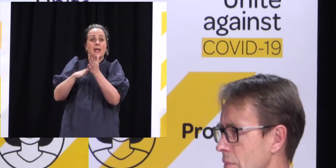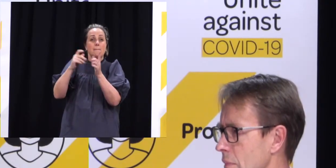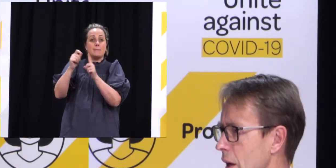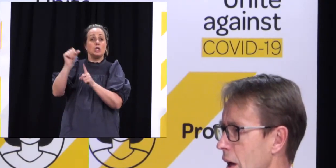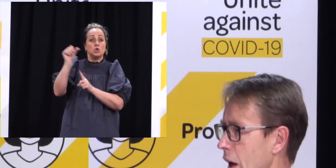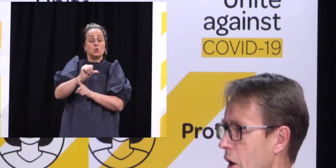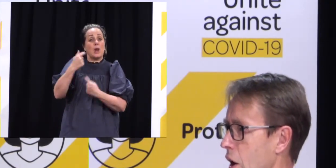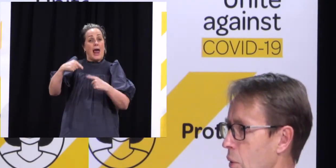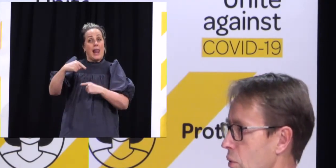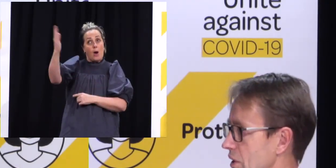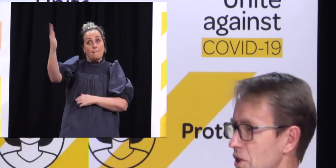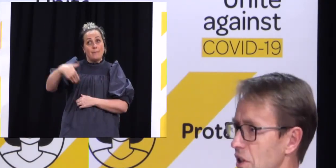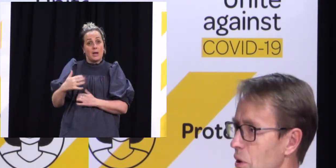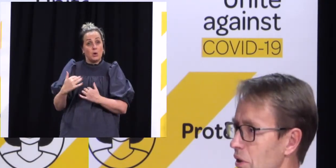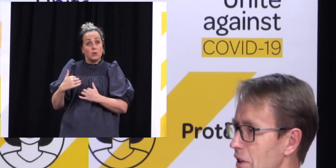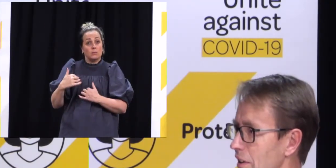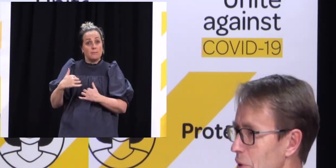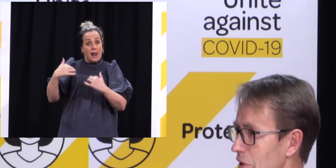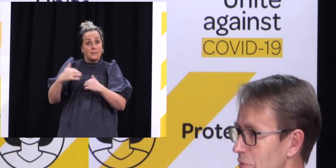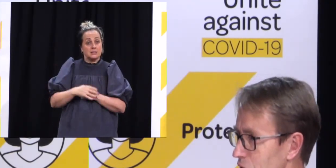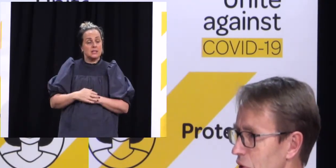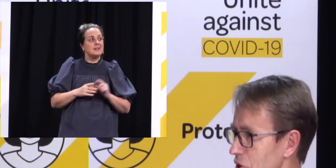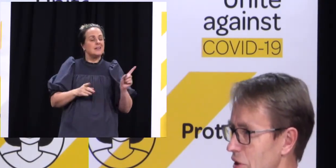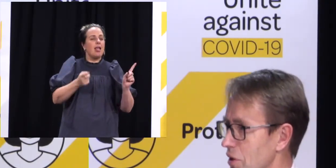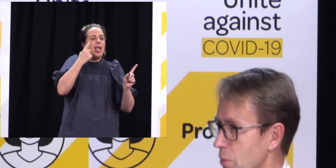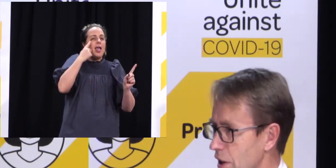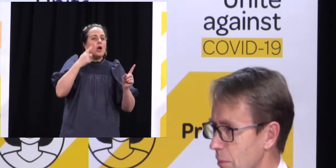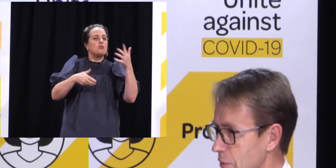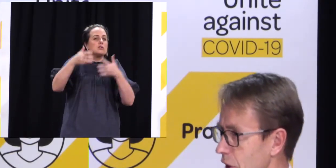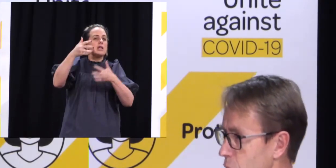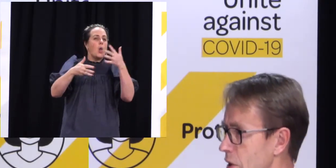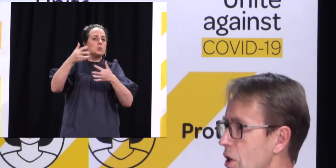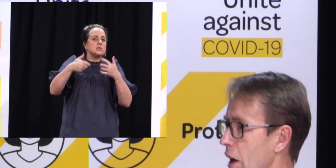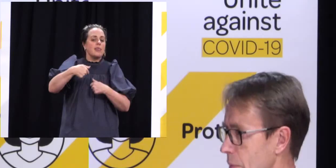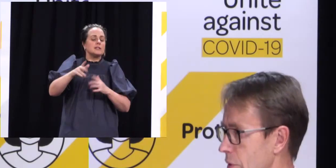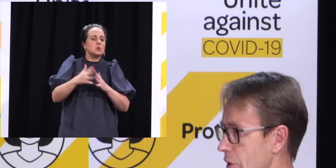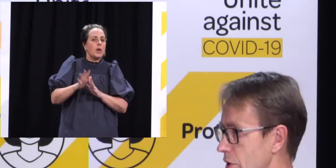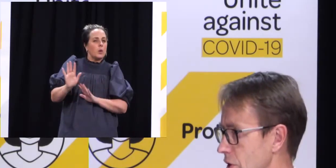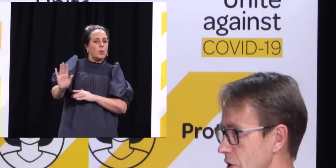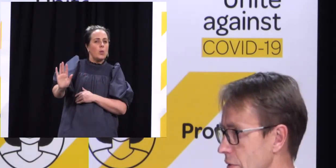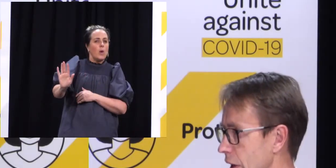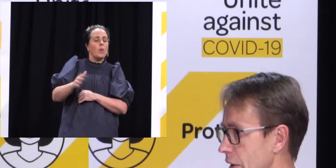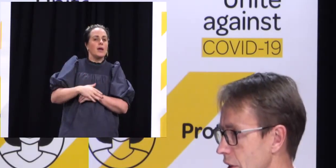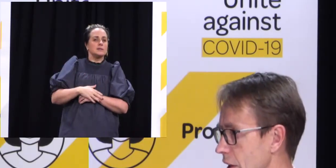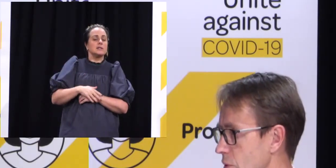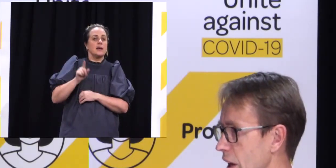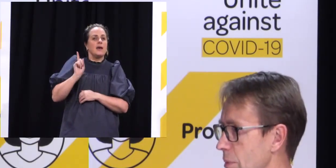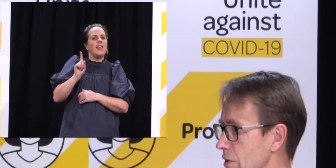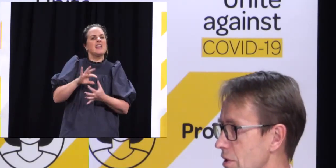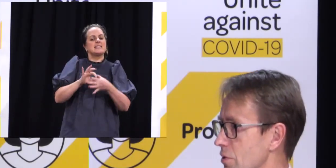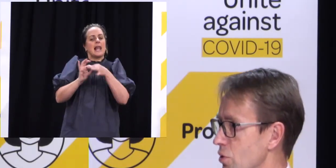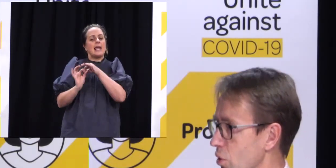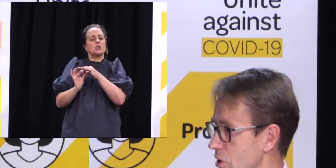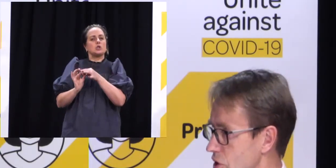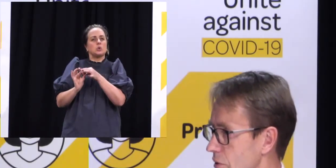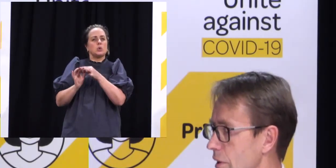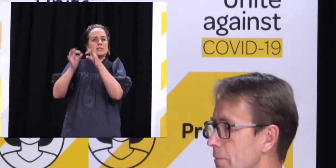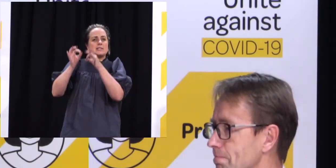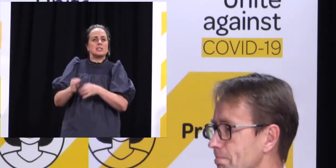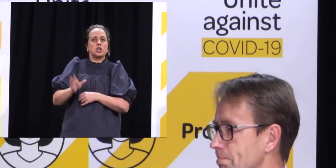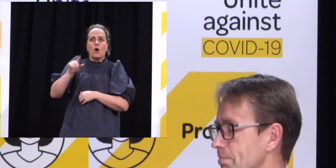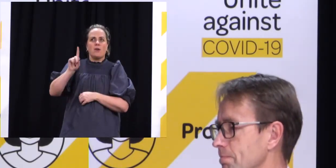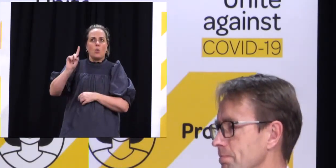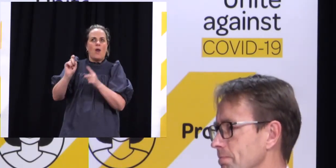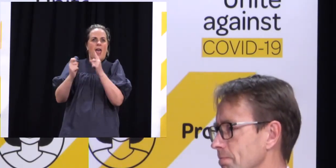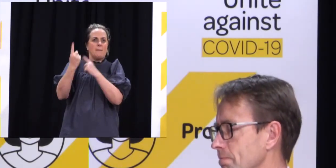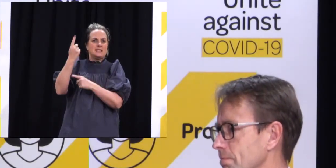Parliament? Oh, well, let's see what the results show this week. I mean, that will be tied up with the decision around what happens to Auckland generally.